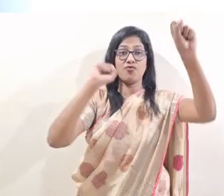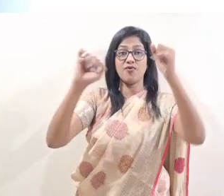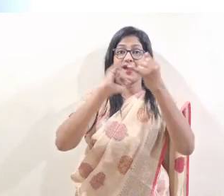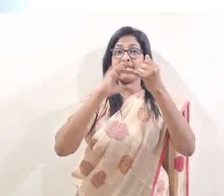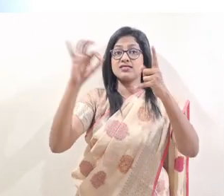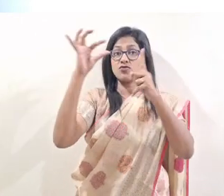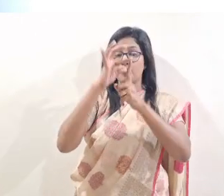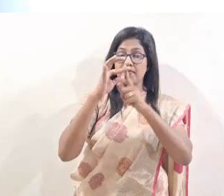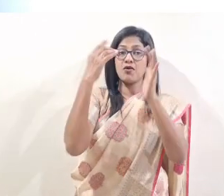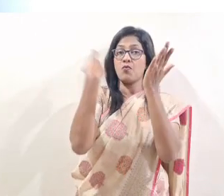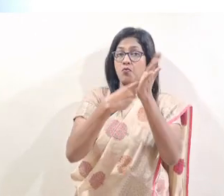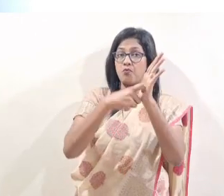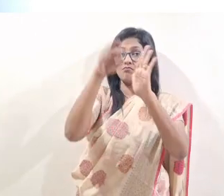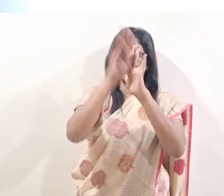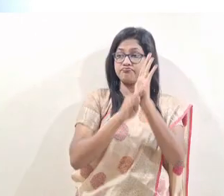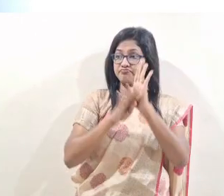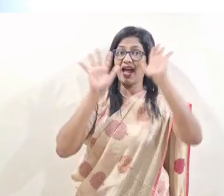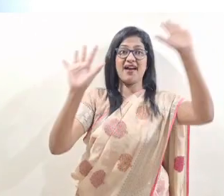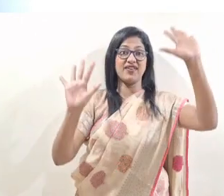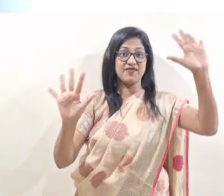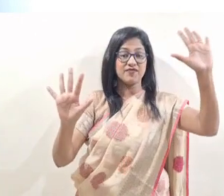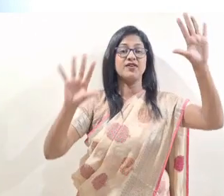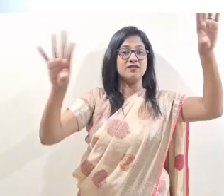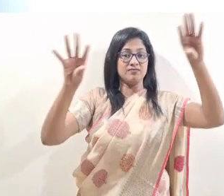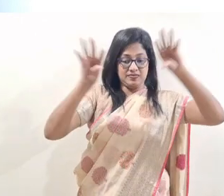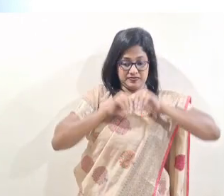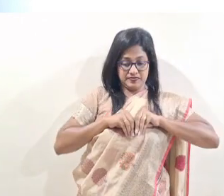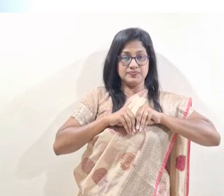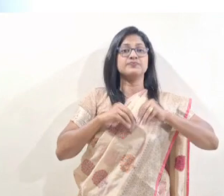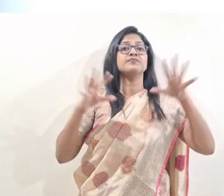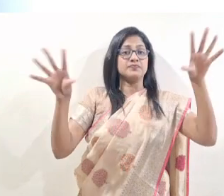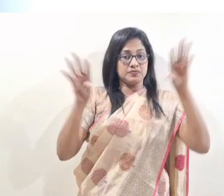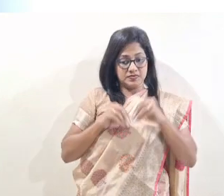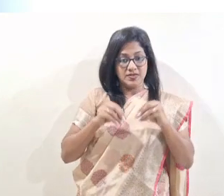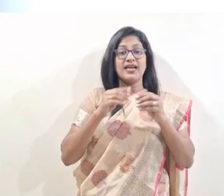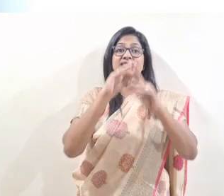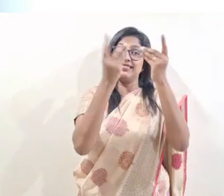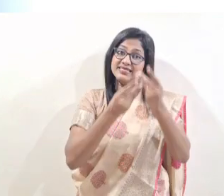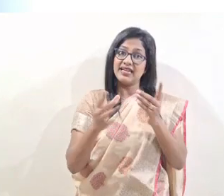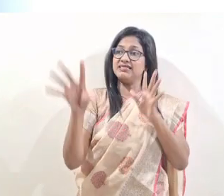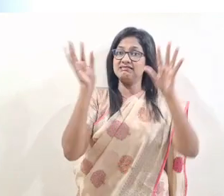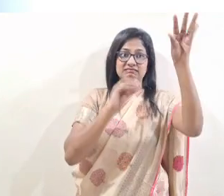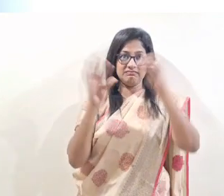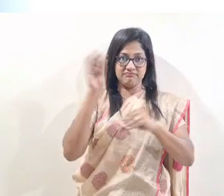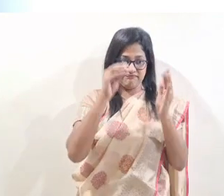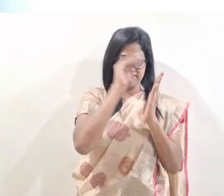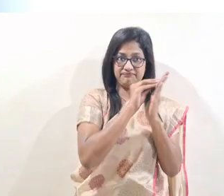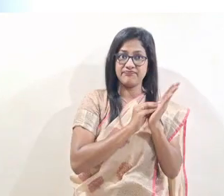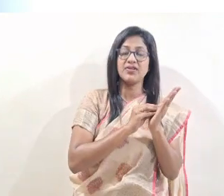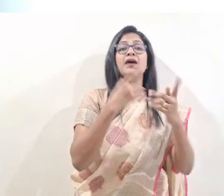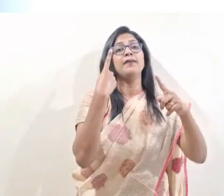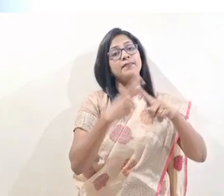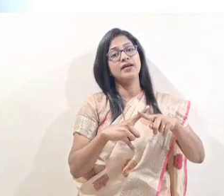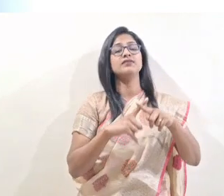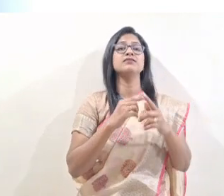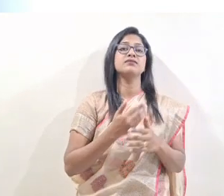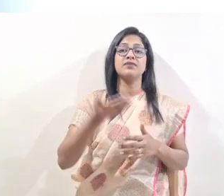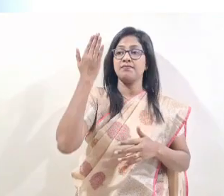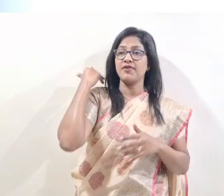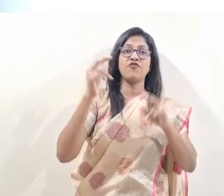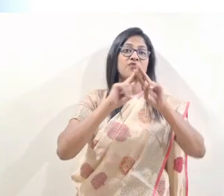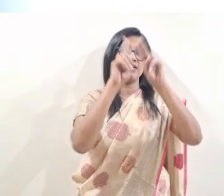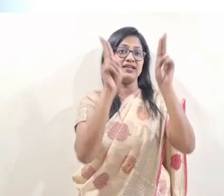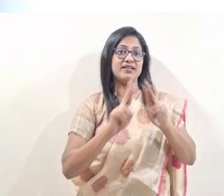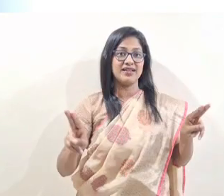them. Those things we have taken into consideration while designing the project stage itself. Apart from this, we have also hired